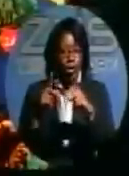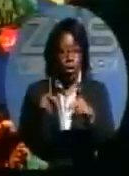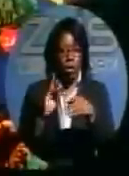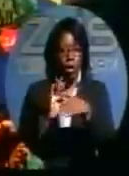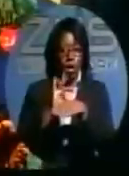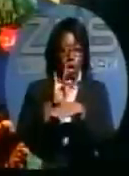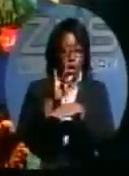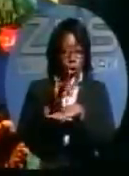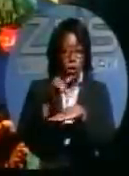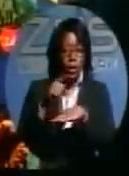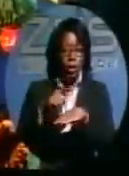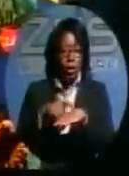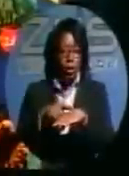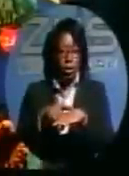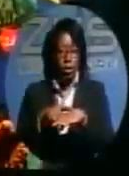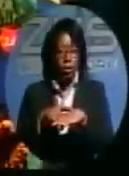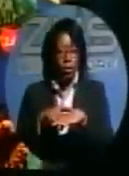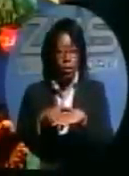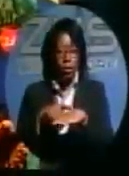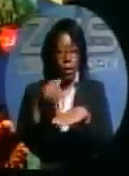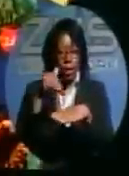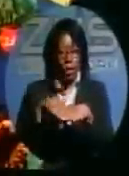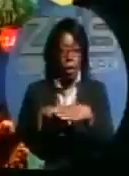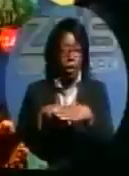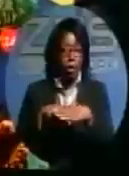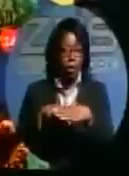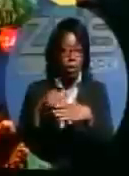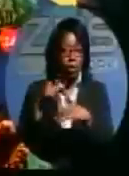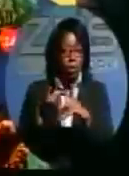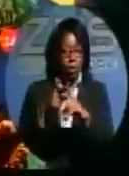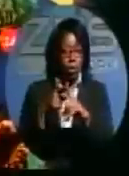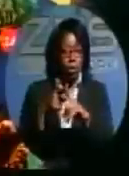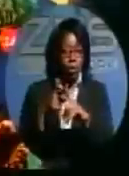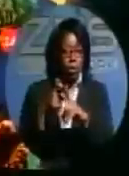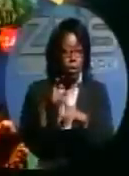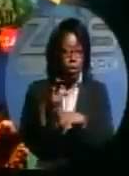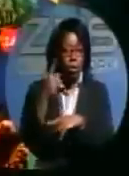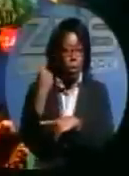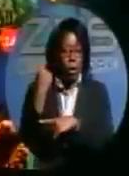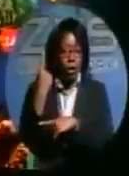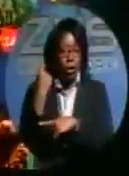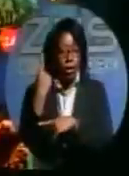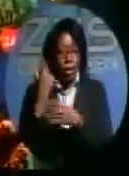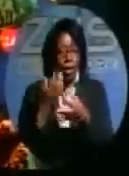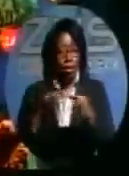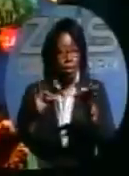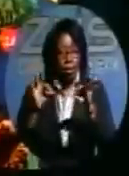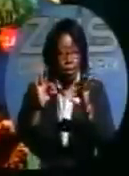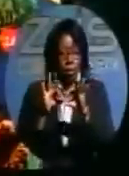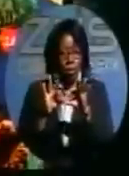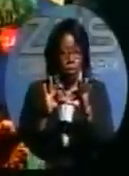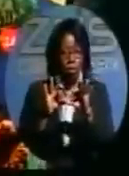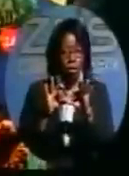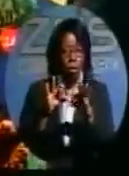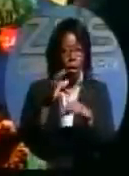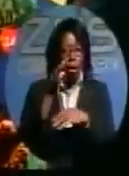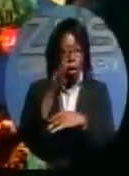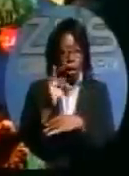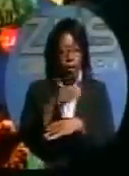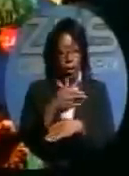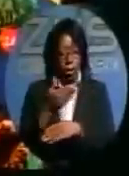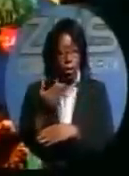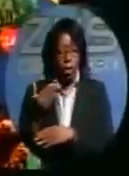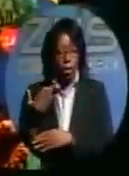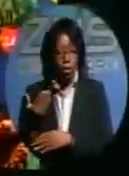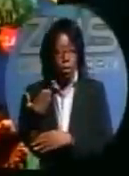early stage in your being to understand the importance of these things. And so